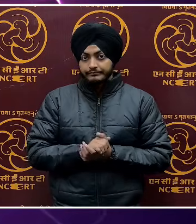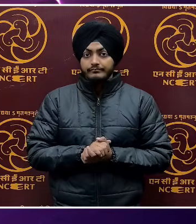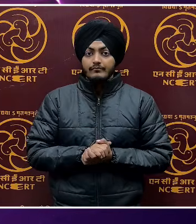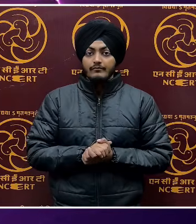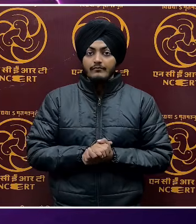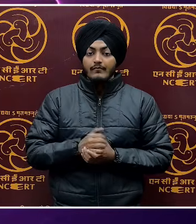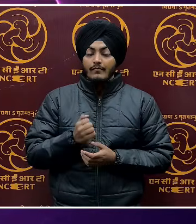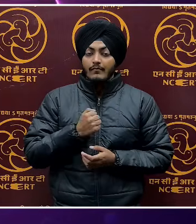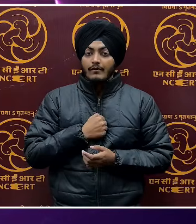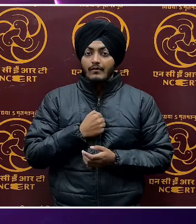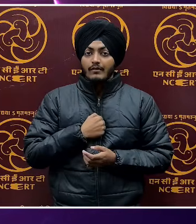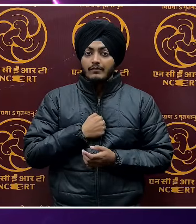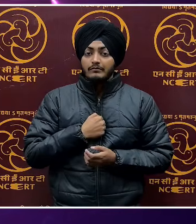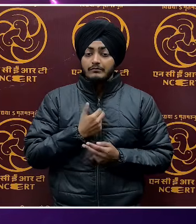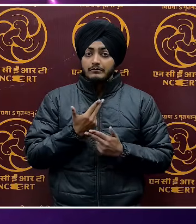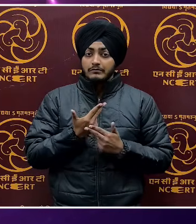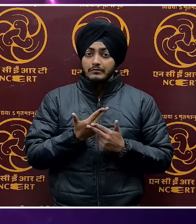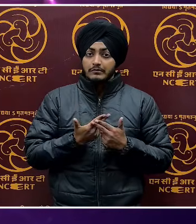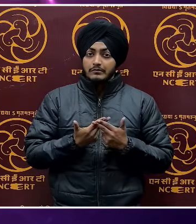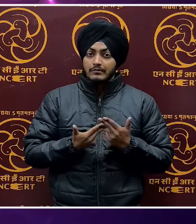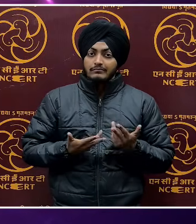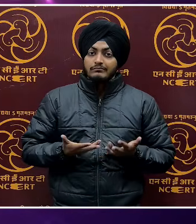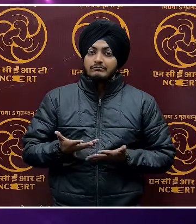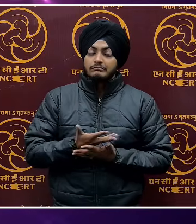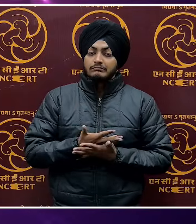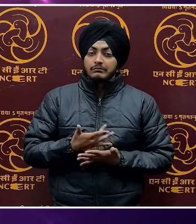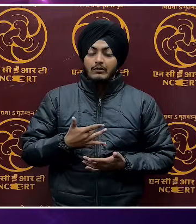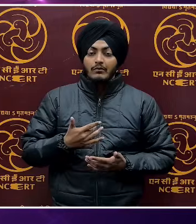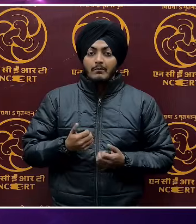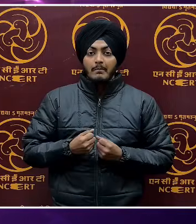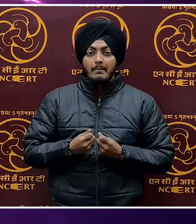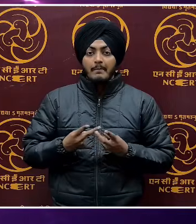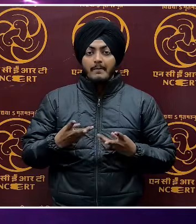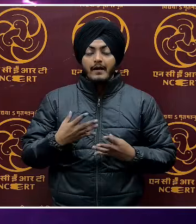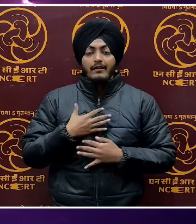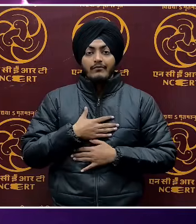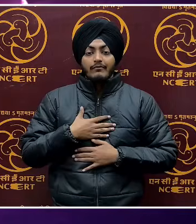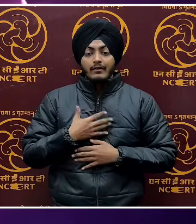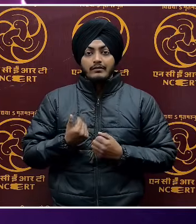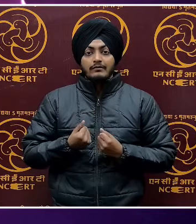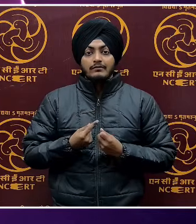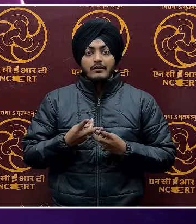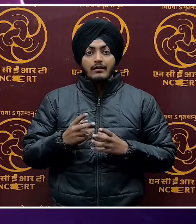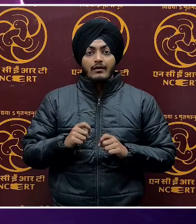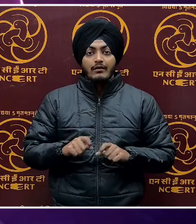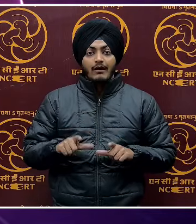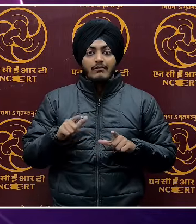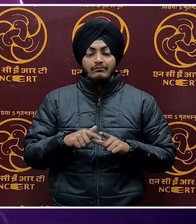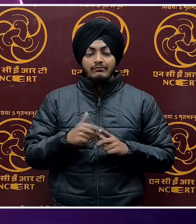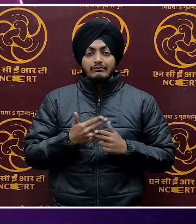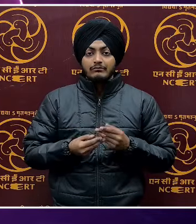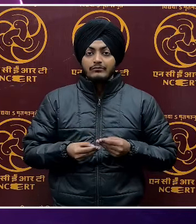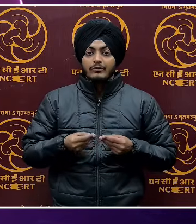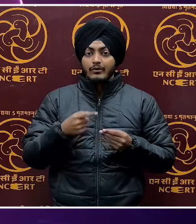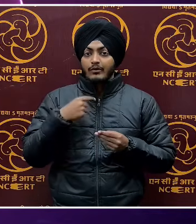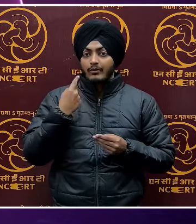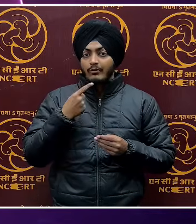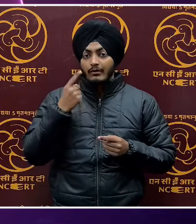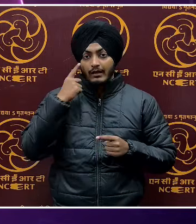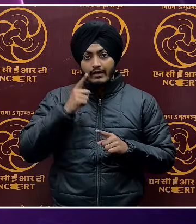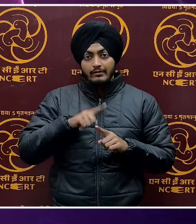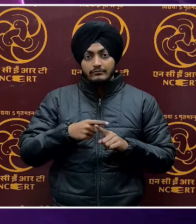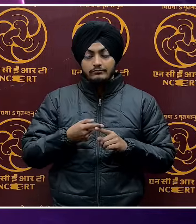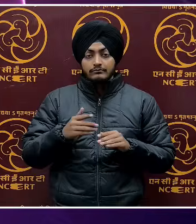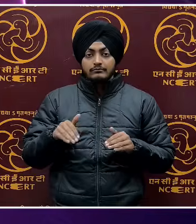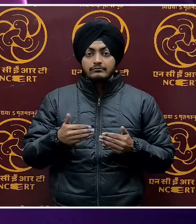having a detailed discussion, lots of fun, lots of activities on this session, we are joined by our expert, Ms. Megha Uniyal. Ma'am is PRT